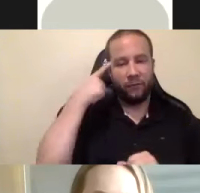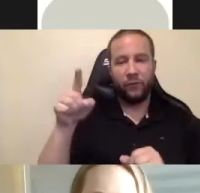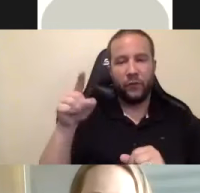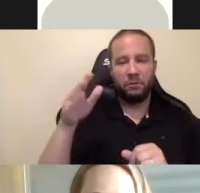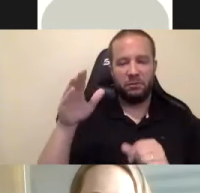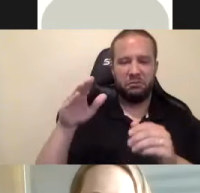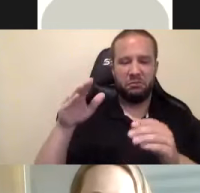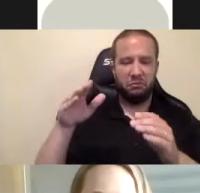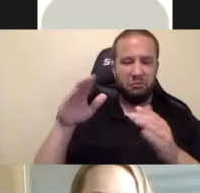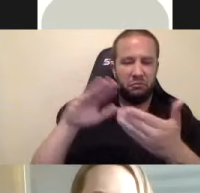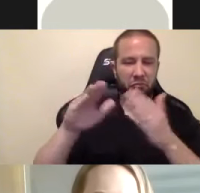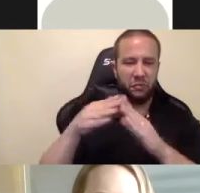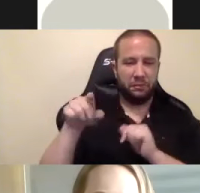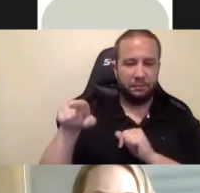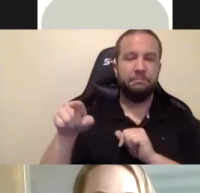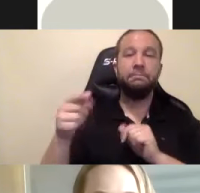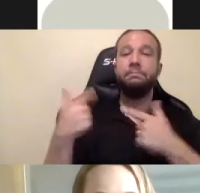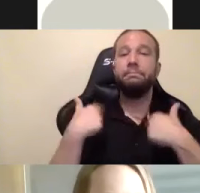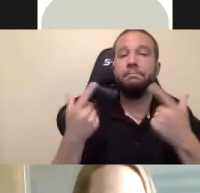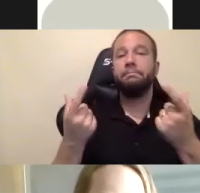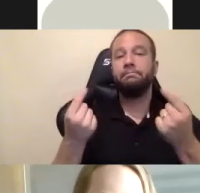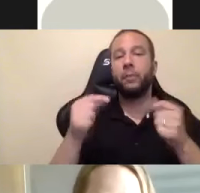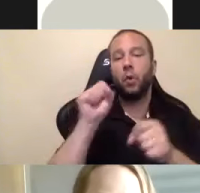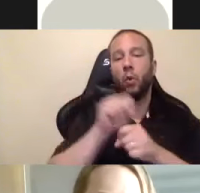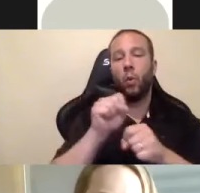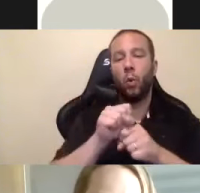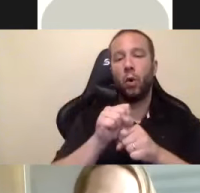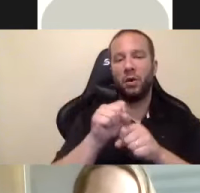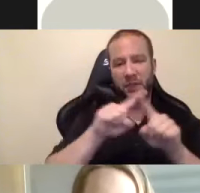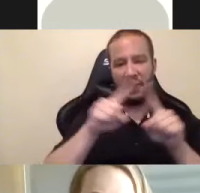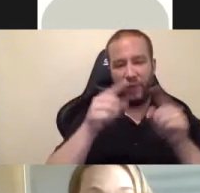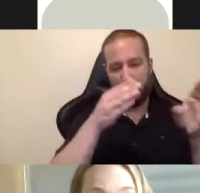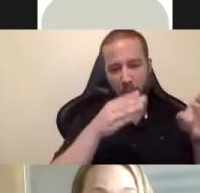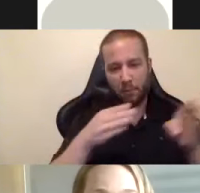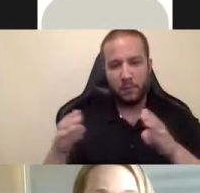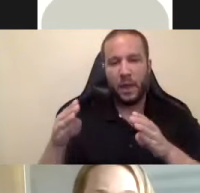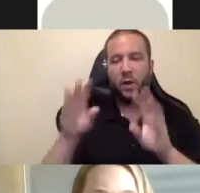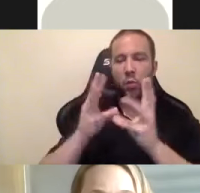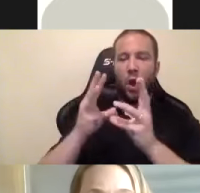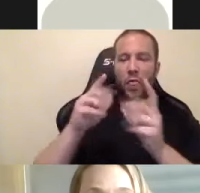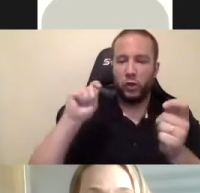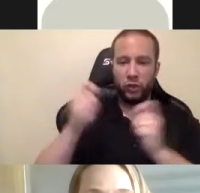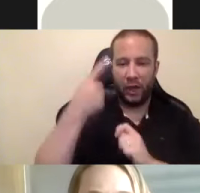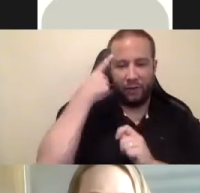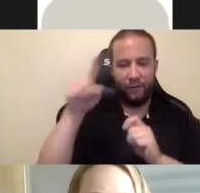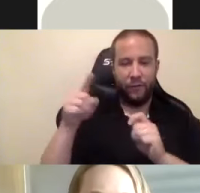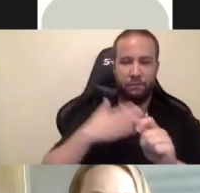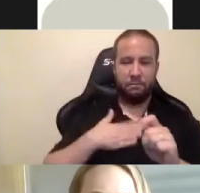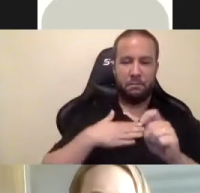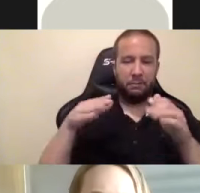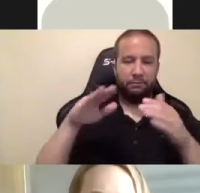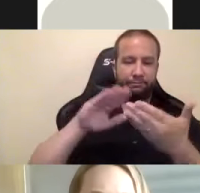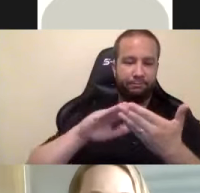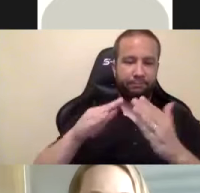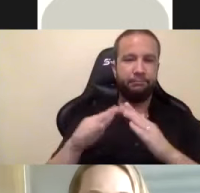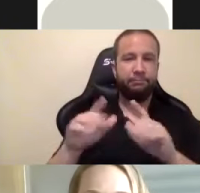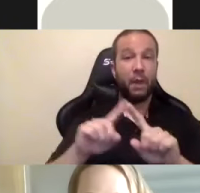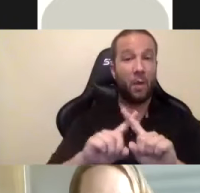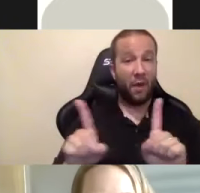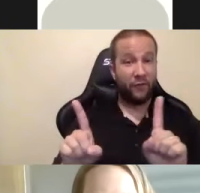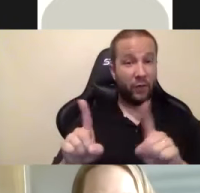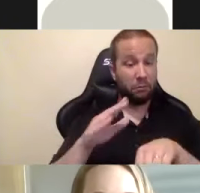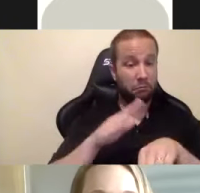city, I've had the pleasure of working on resiliency planning and climate action planning for Jersey City. However,